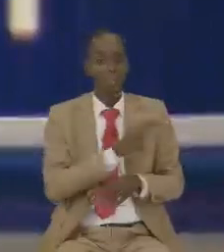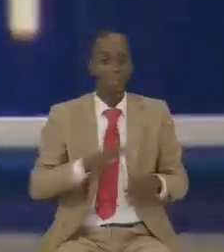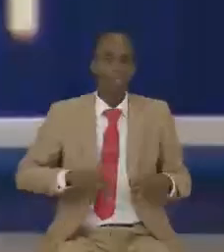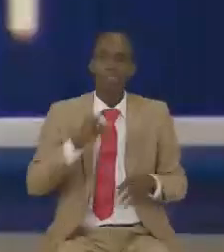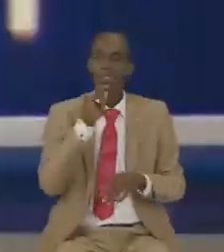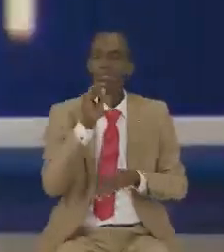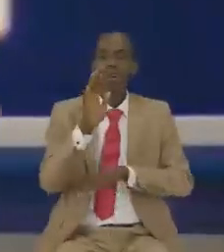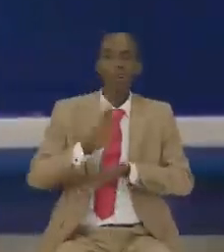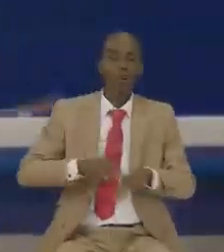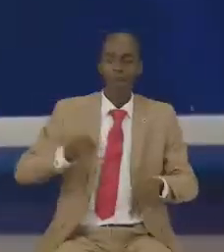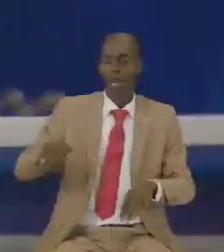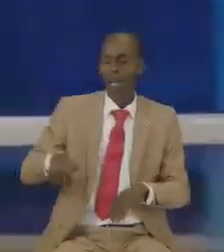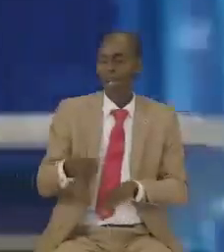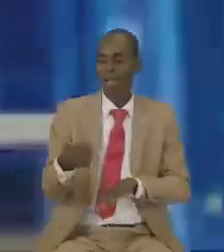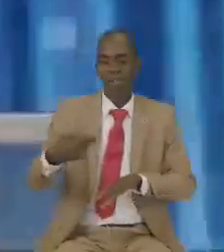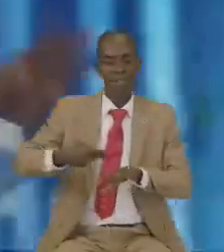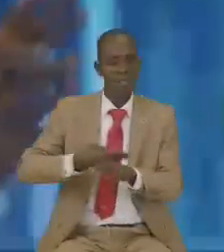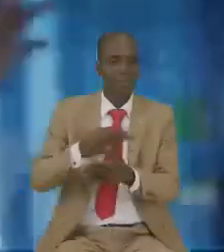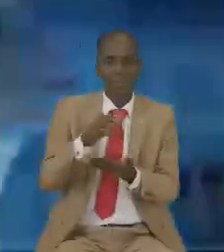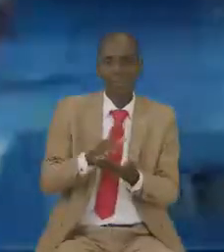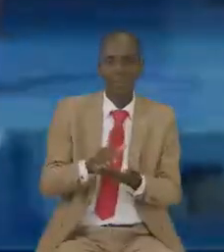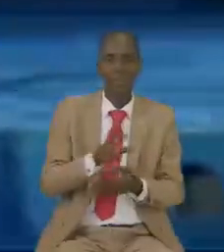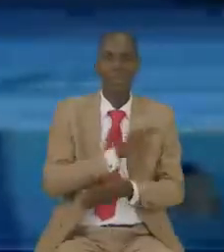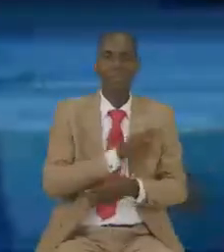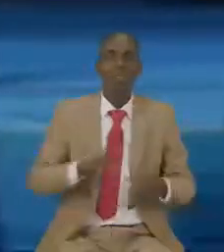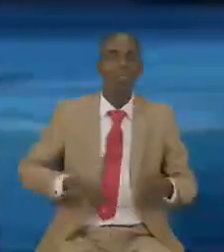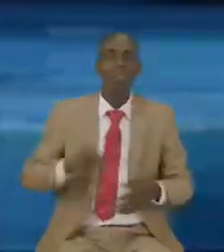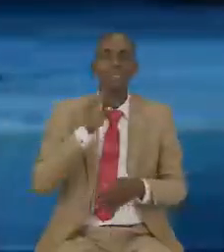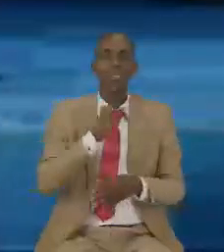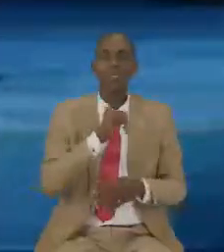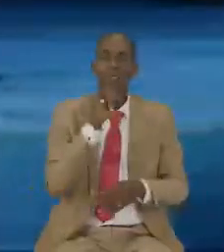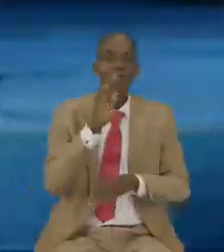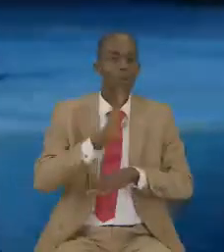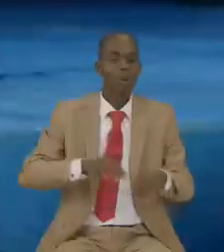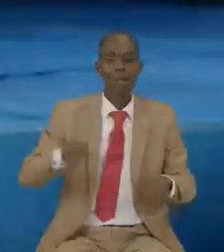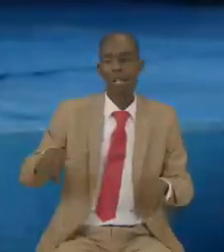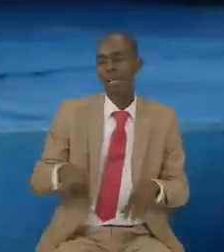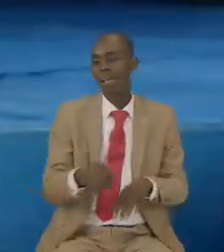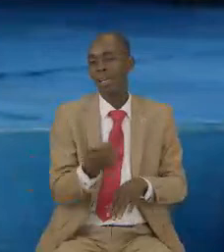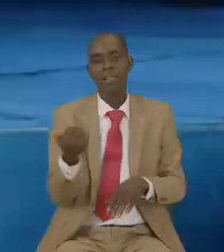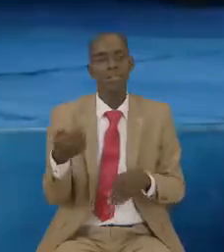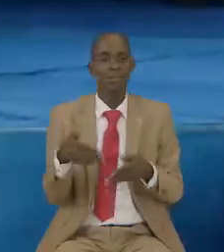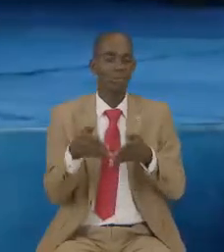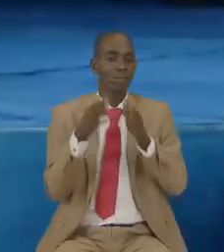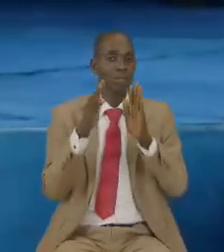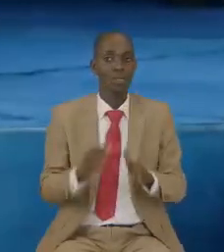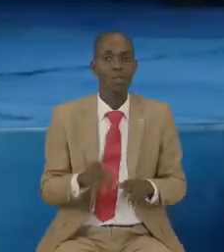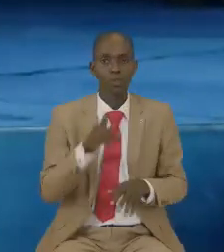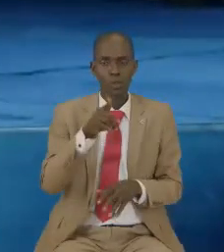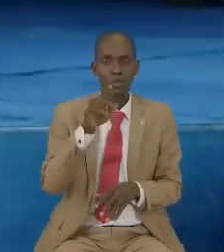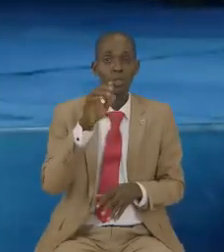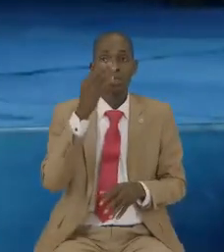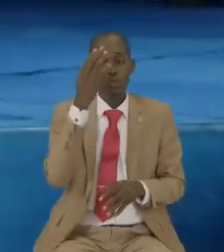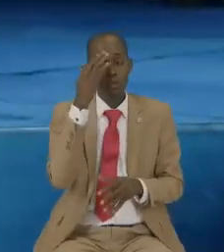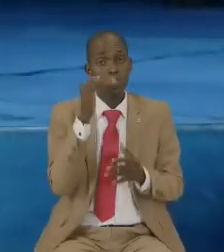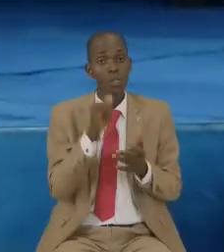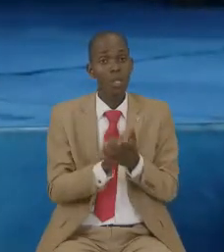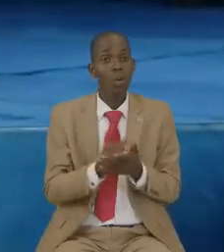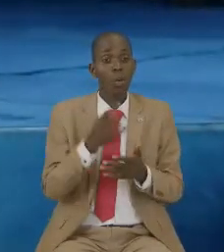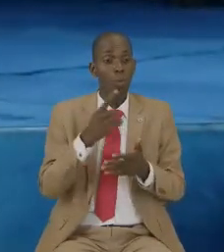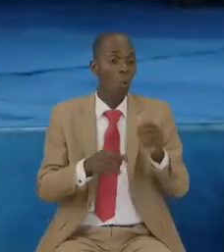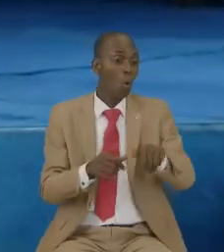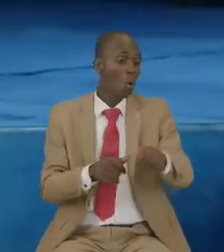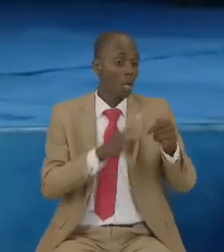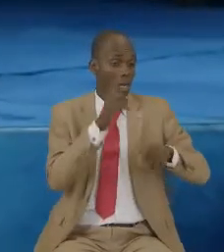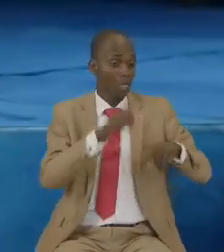lamb. And Christ is not any leader. It's unique. What other people cannot do, the Lord